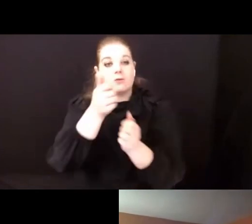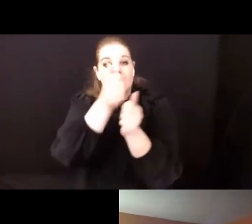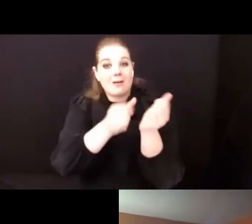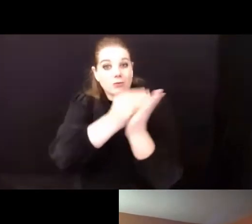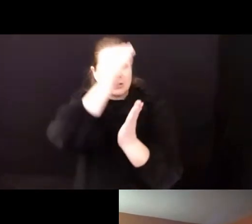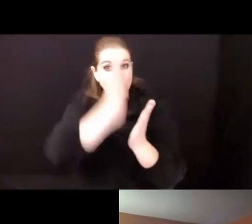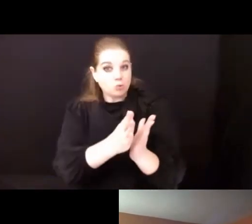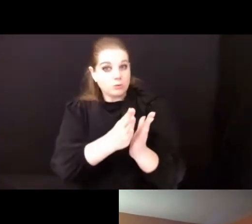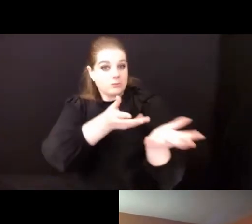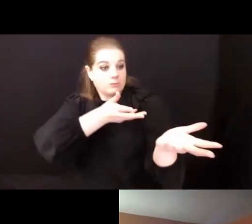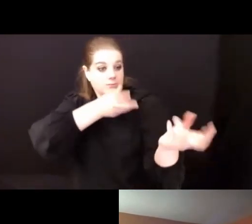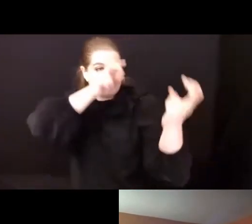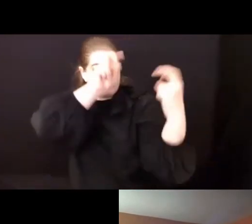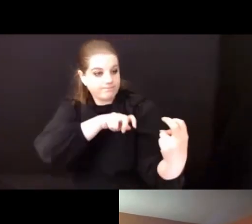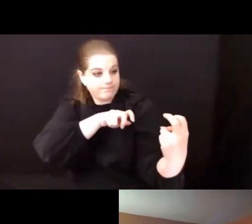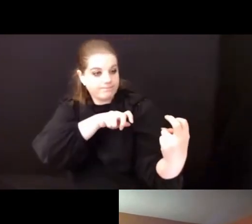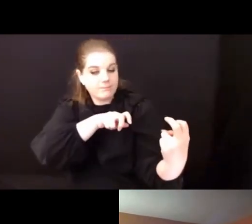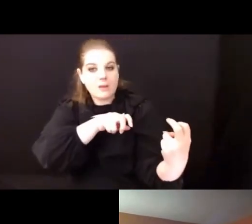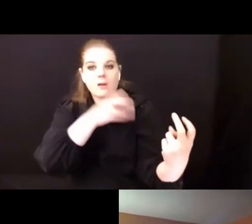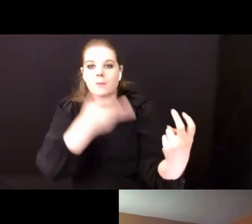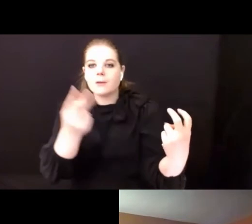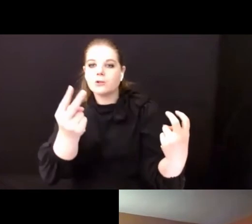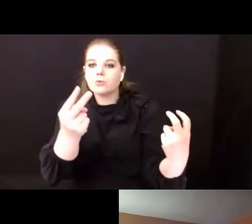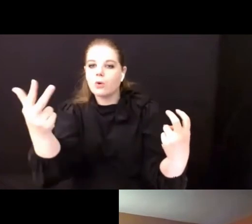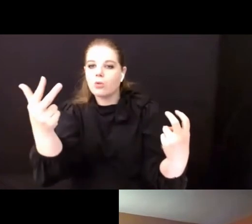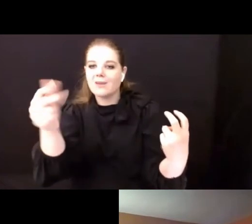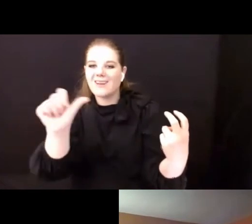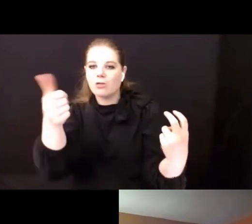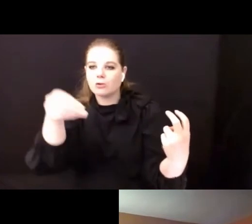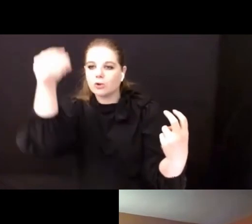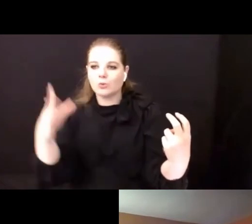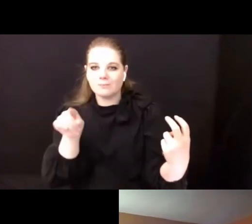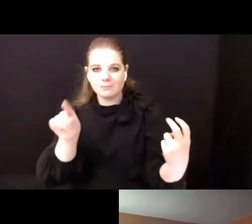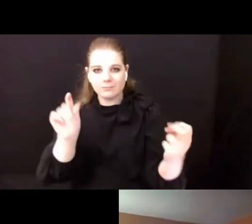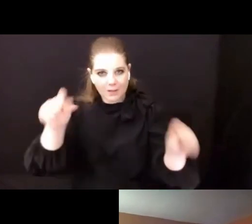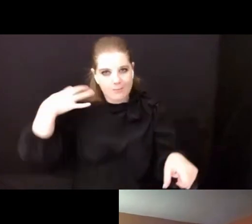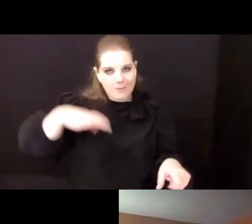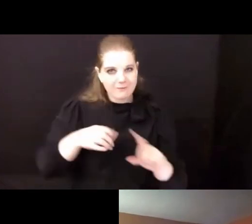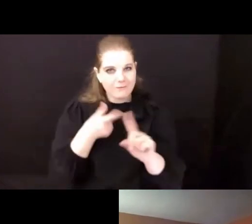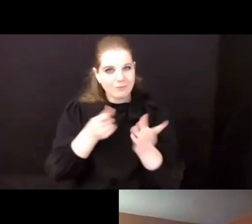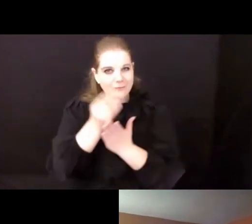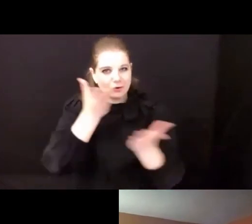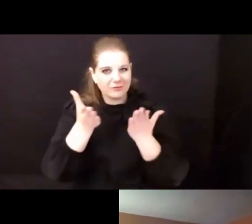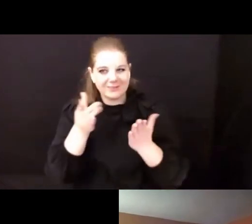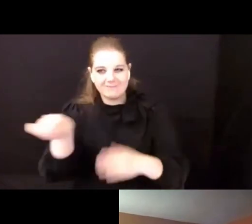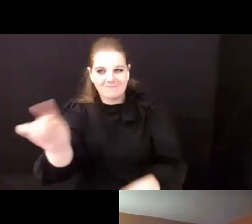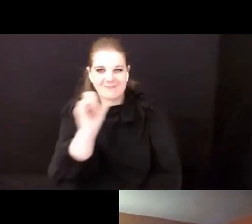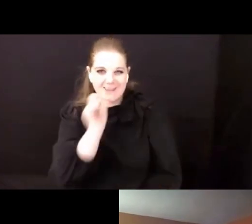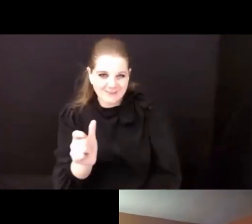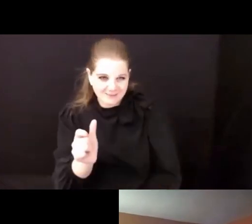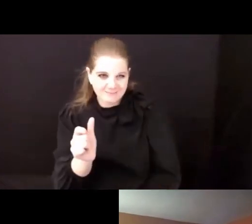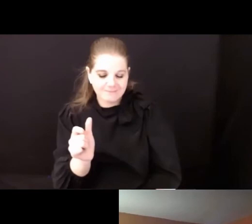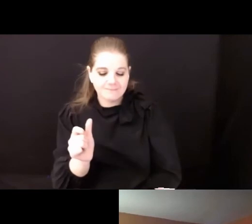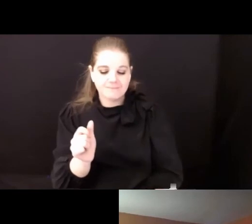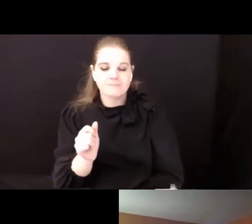there's probably 2 or 3 students that could use our services. And